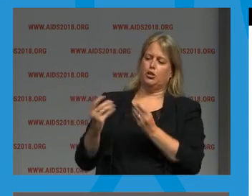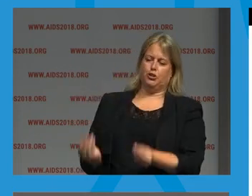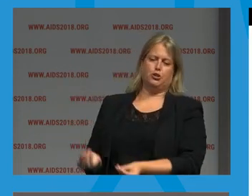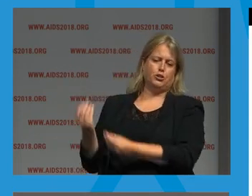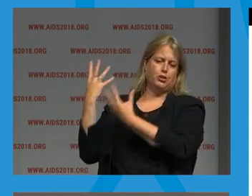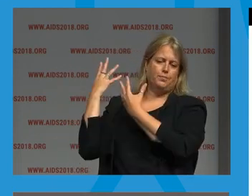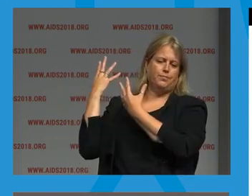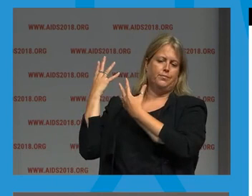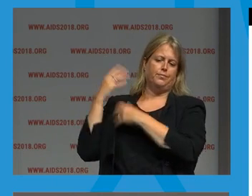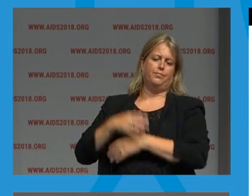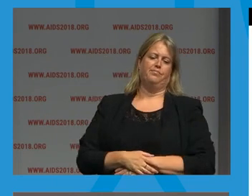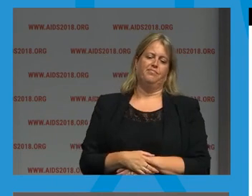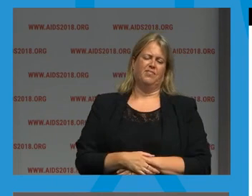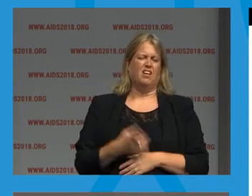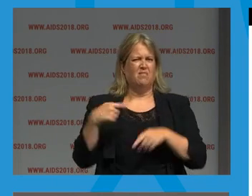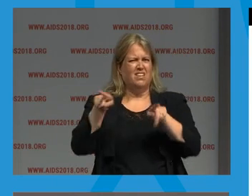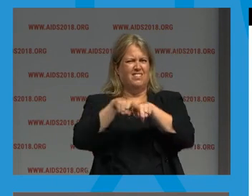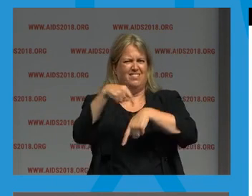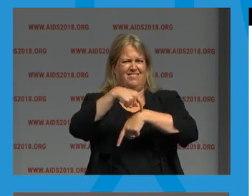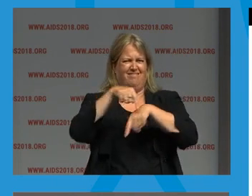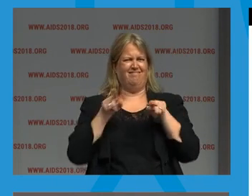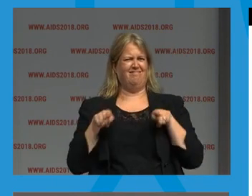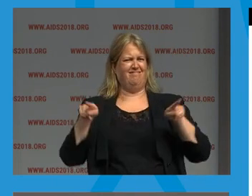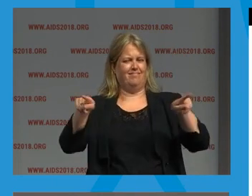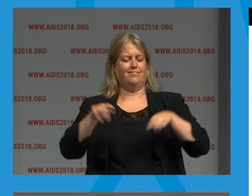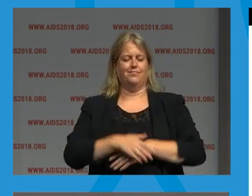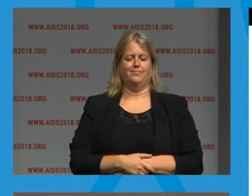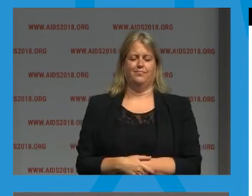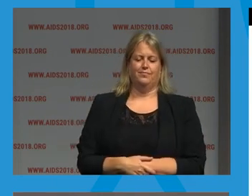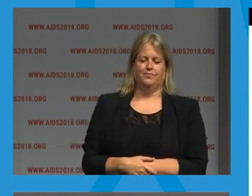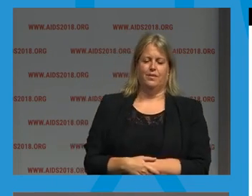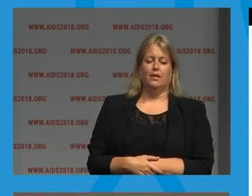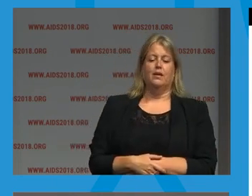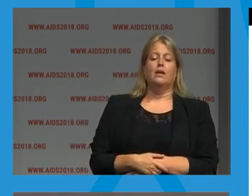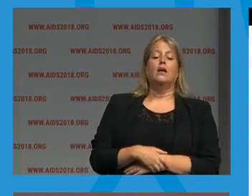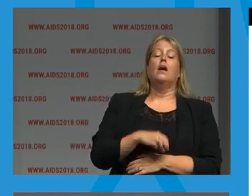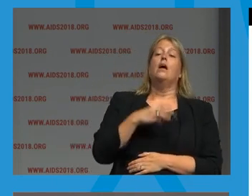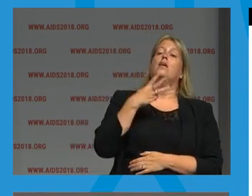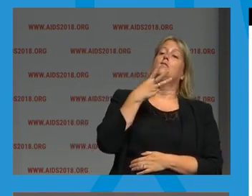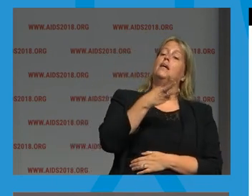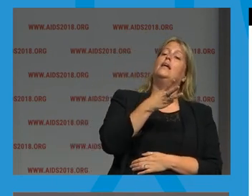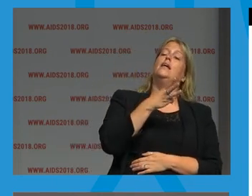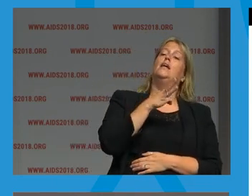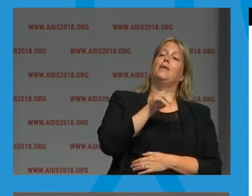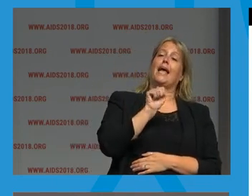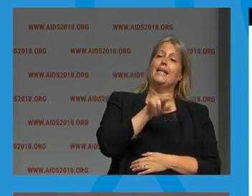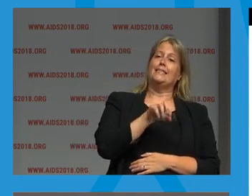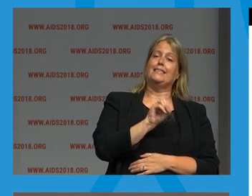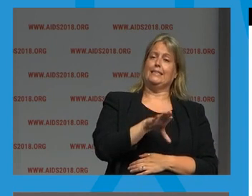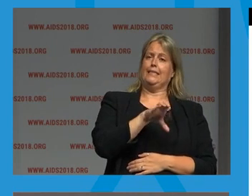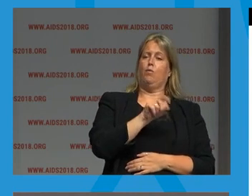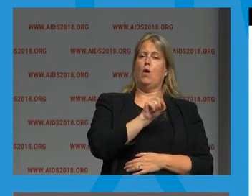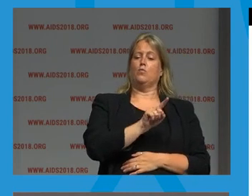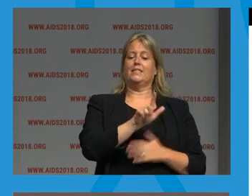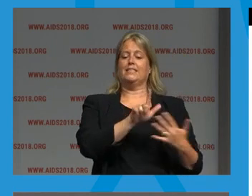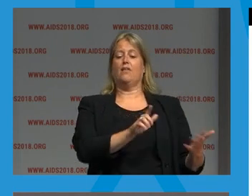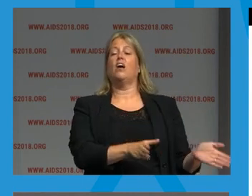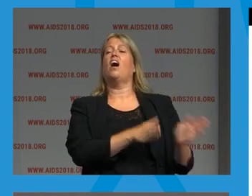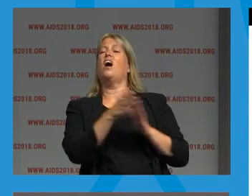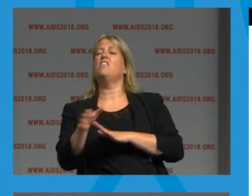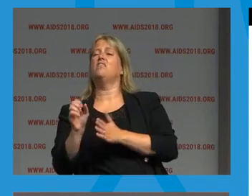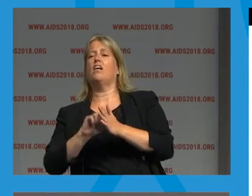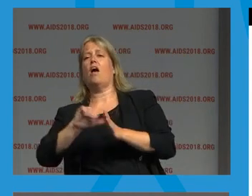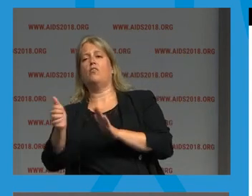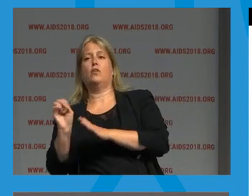almost simultaneously, one from Michelle Nutzenzweig's group using 3B and C117, and then a publication which